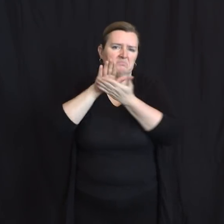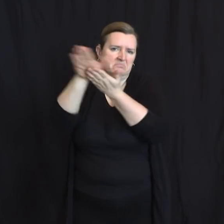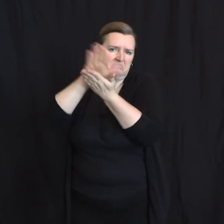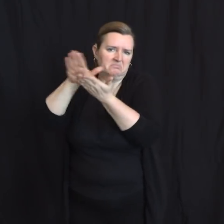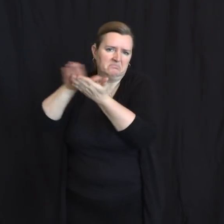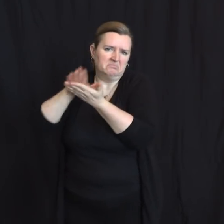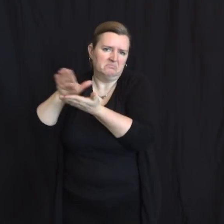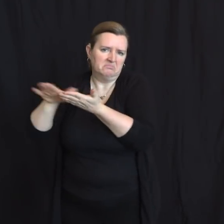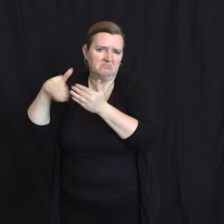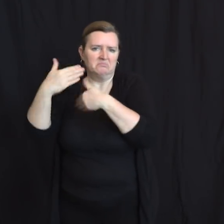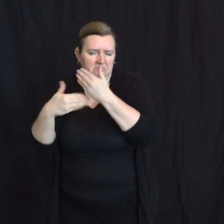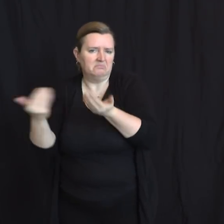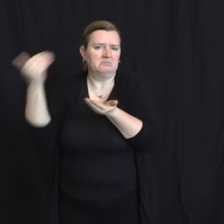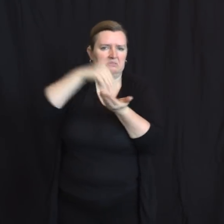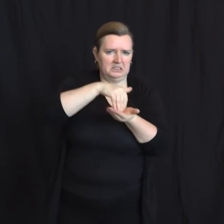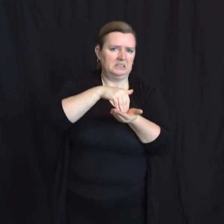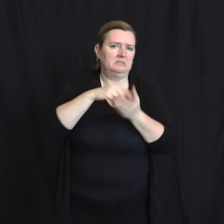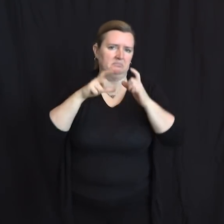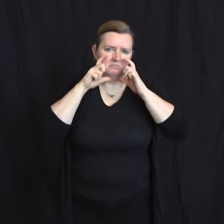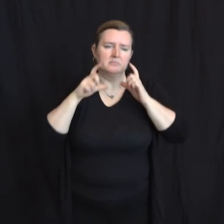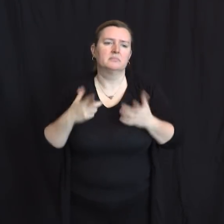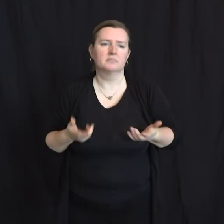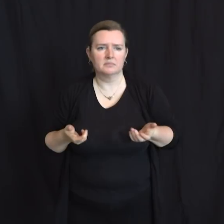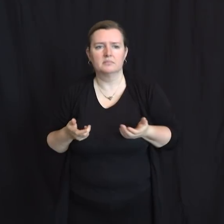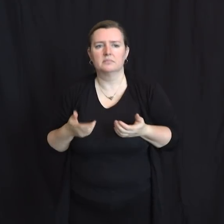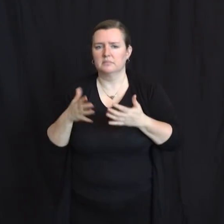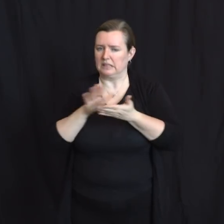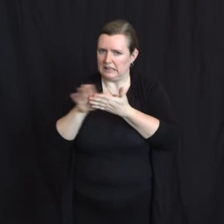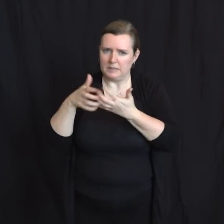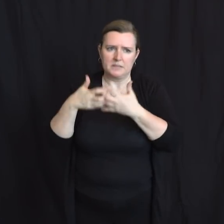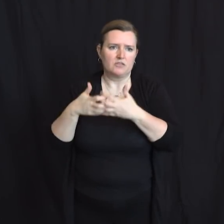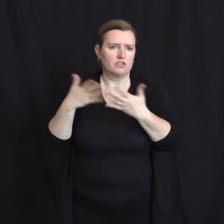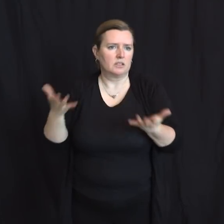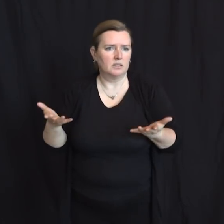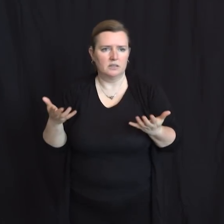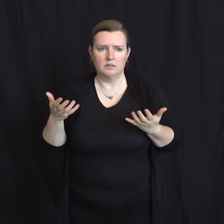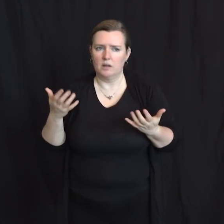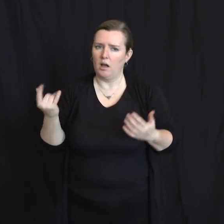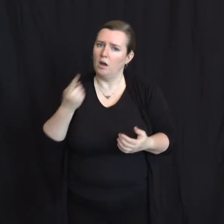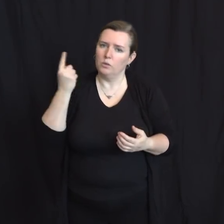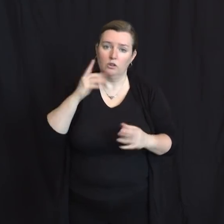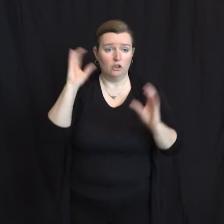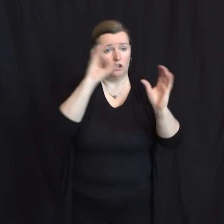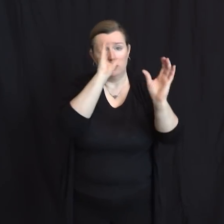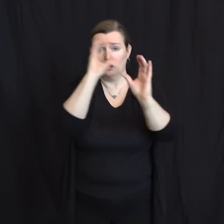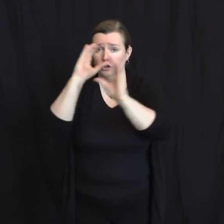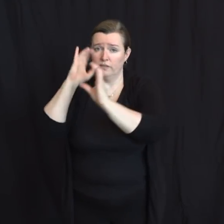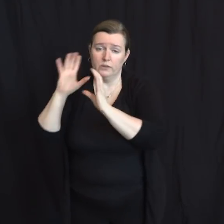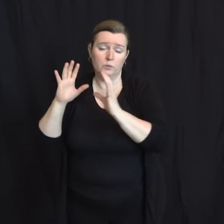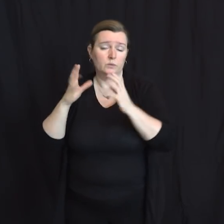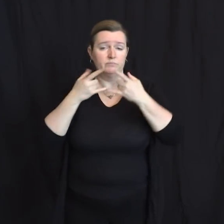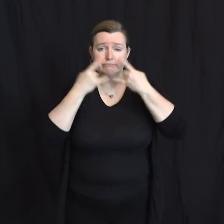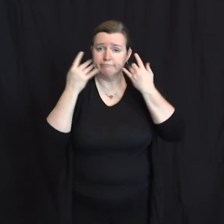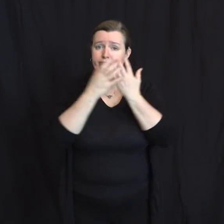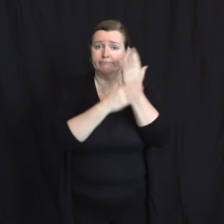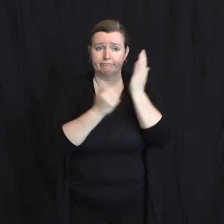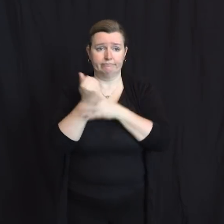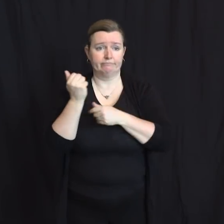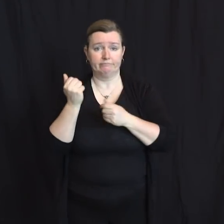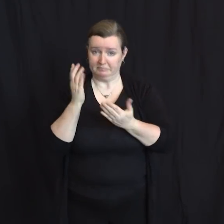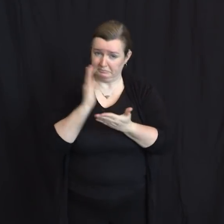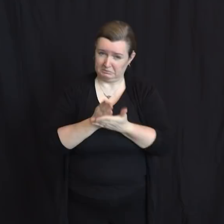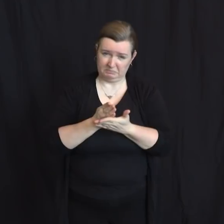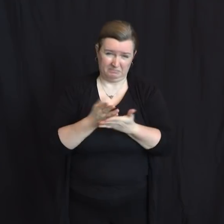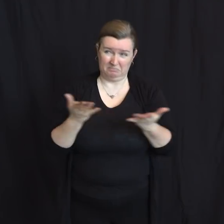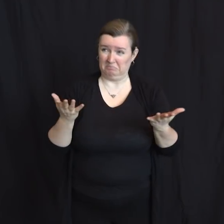envision stopping to trying to procure PPE. I don't know when that'll be, but I hope it's soon,